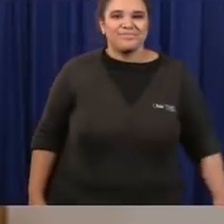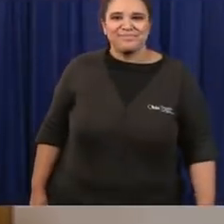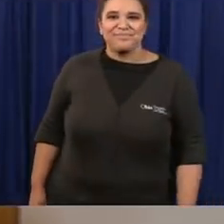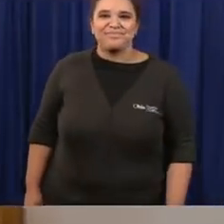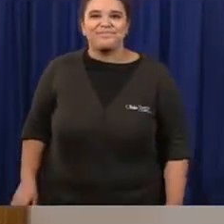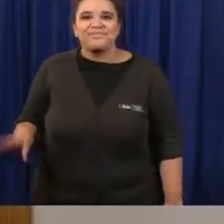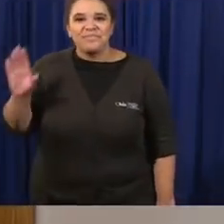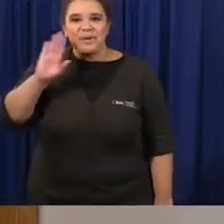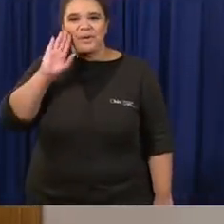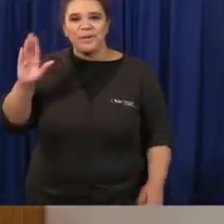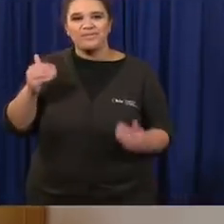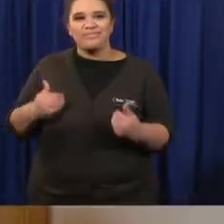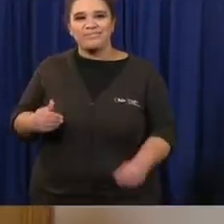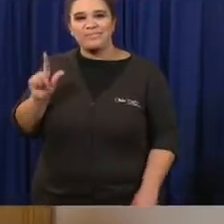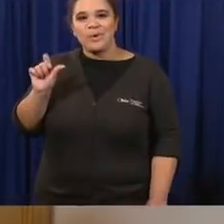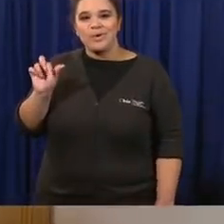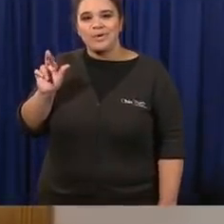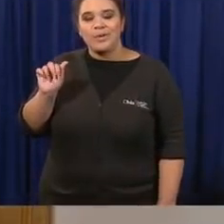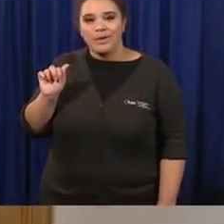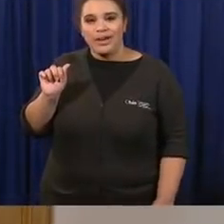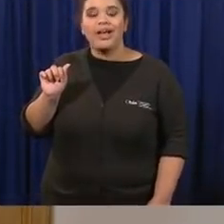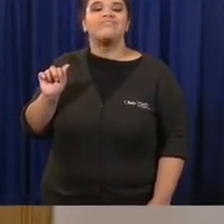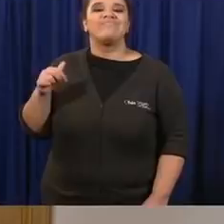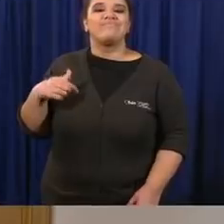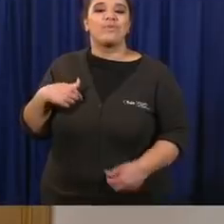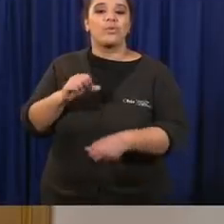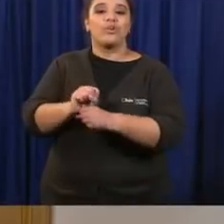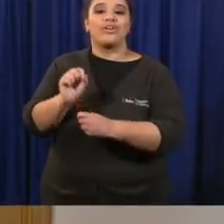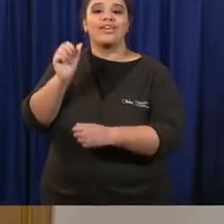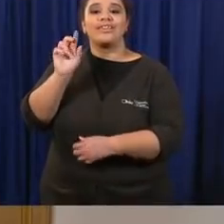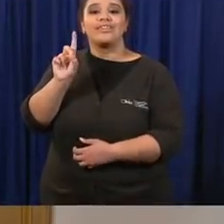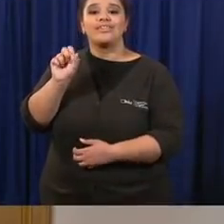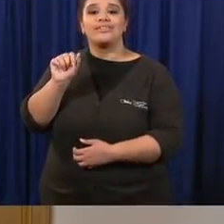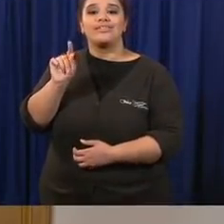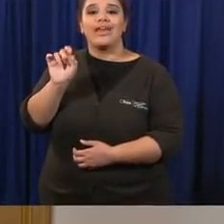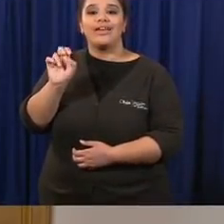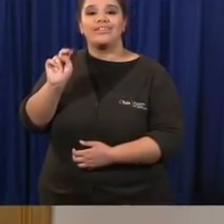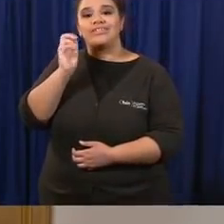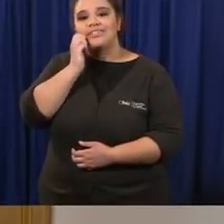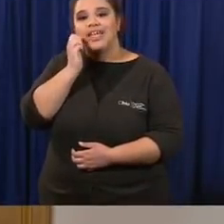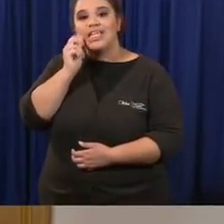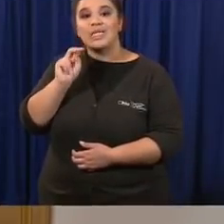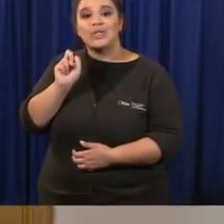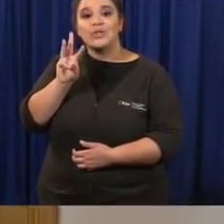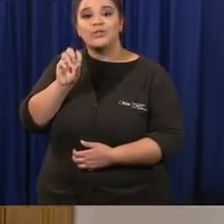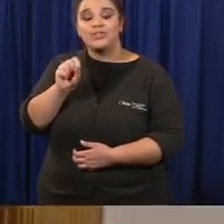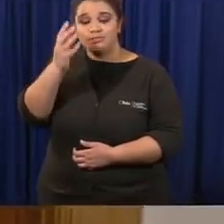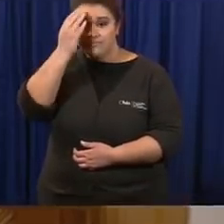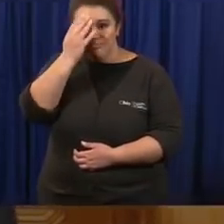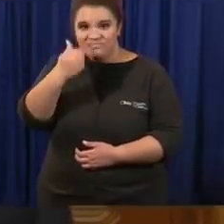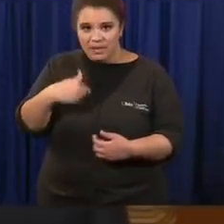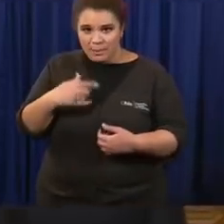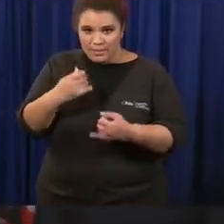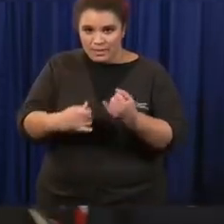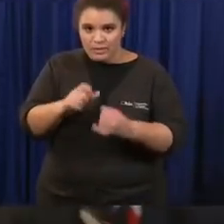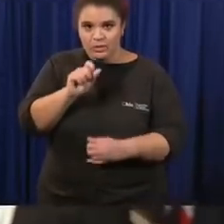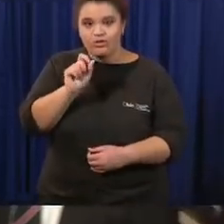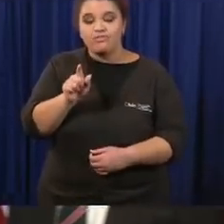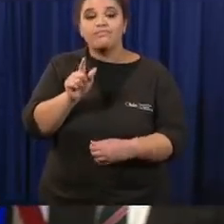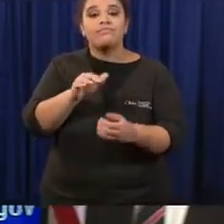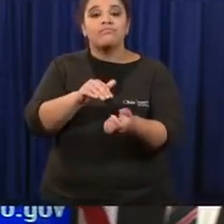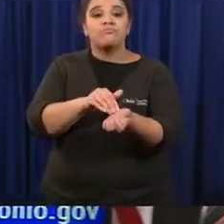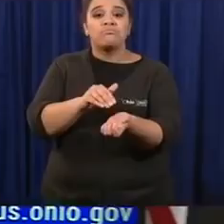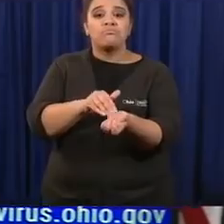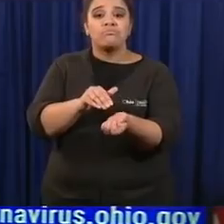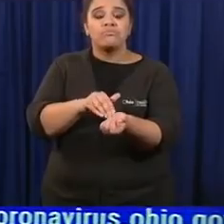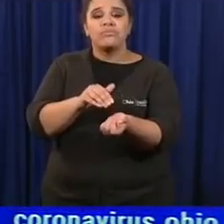Hello, Laura Bischoff, Dayton Daily News. I am a last question. Dr. Acton, could you explain how we're going to get to